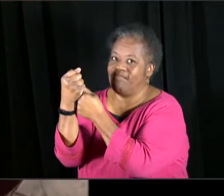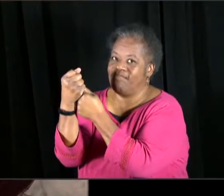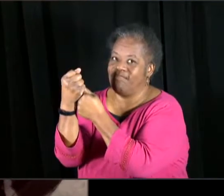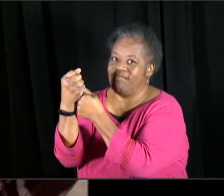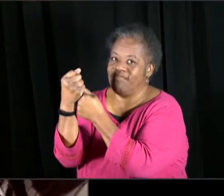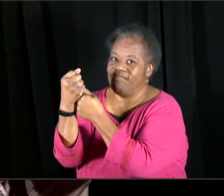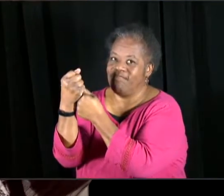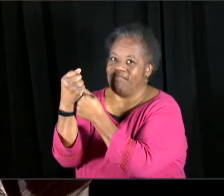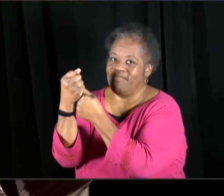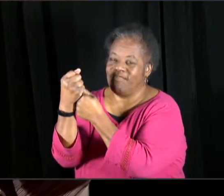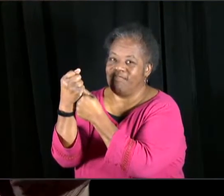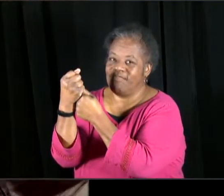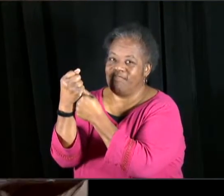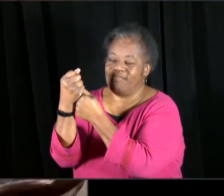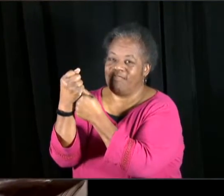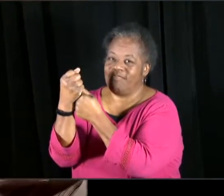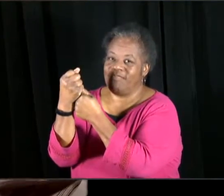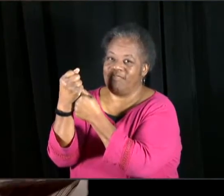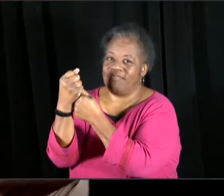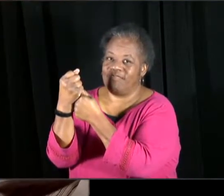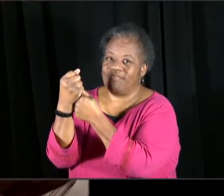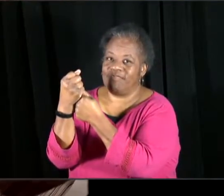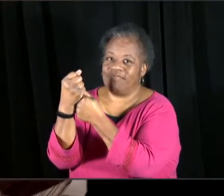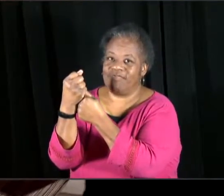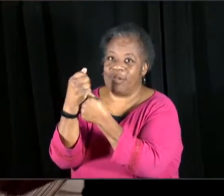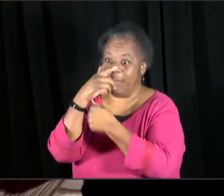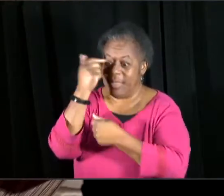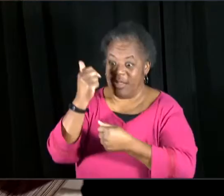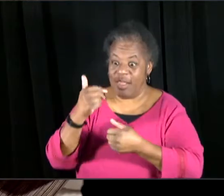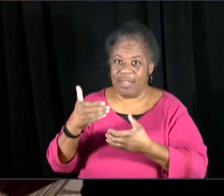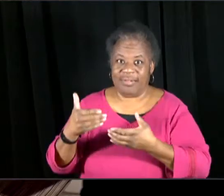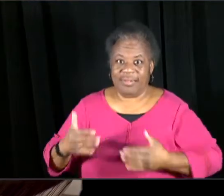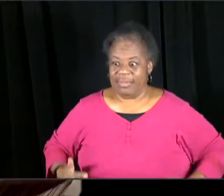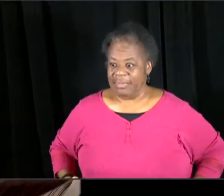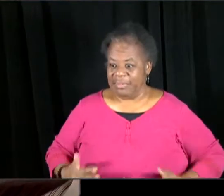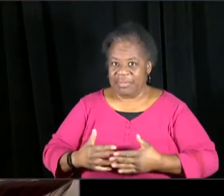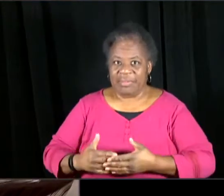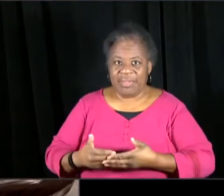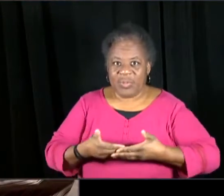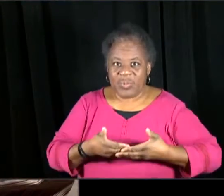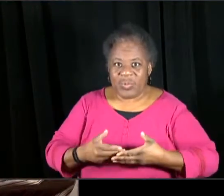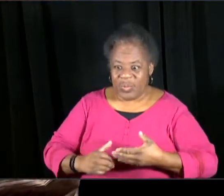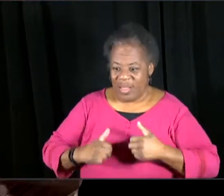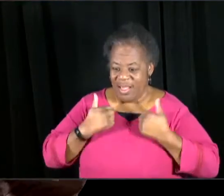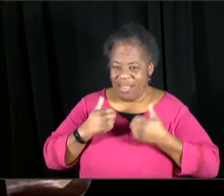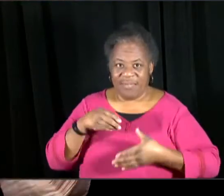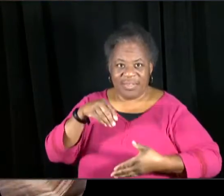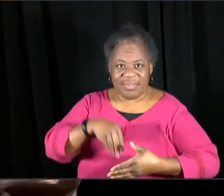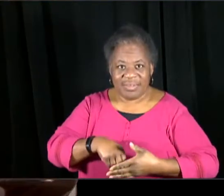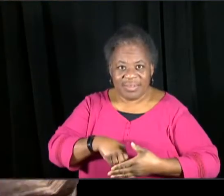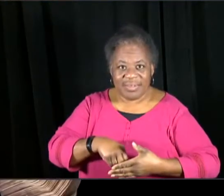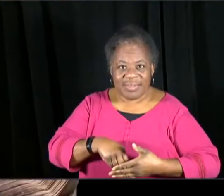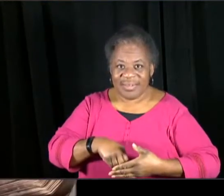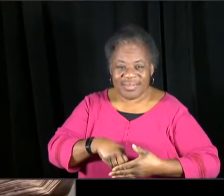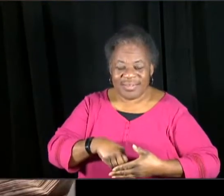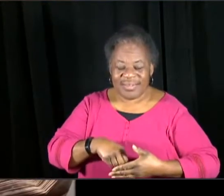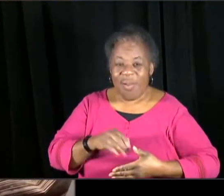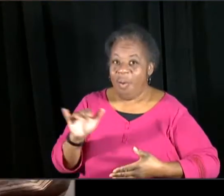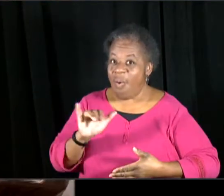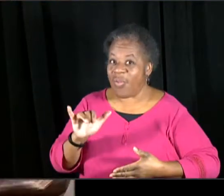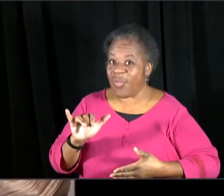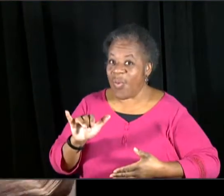Not just because of the new life she sensed growing within her, but because she believed